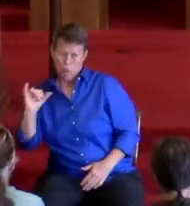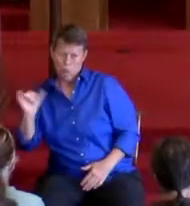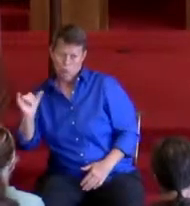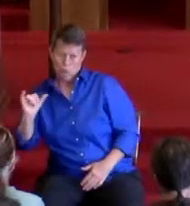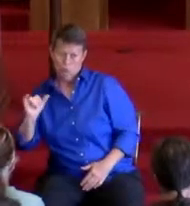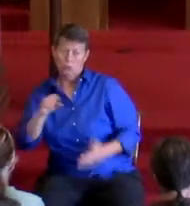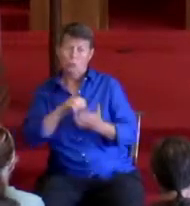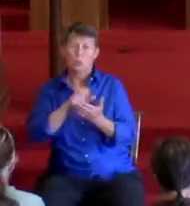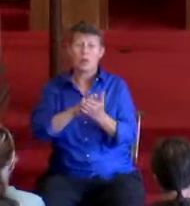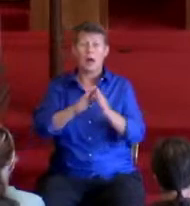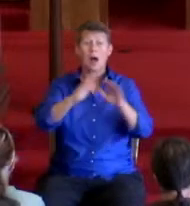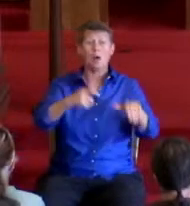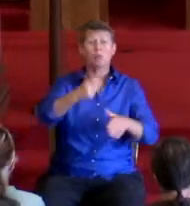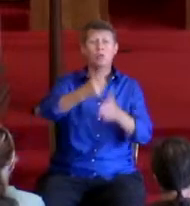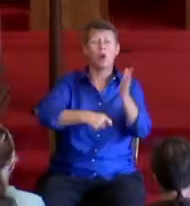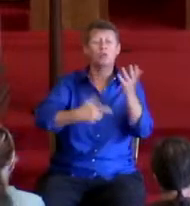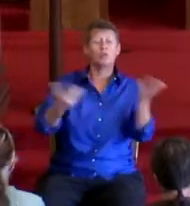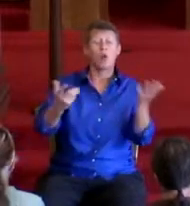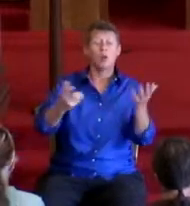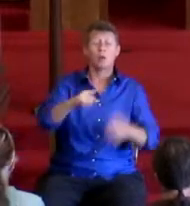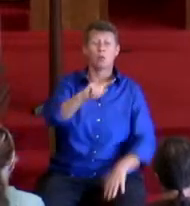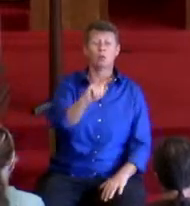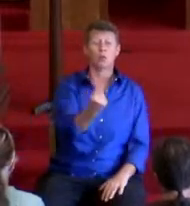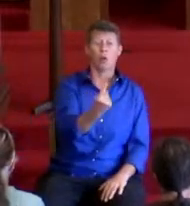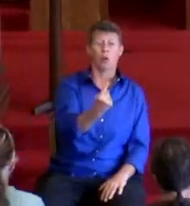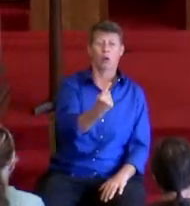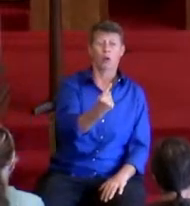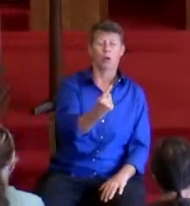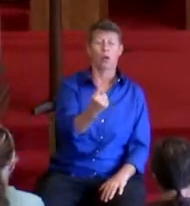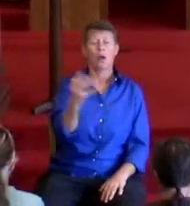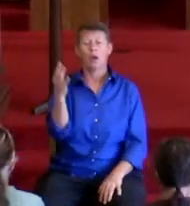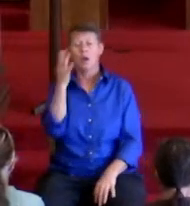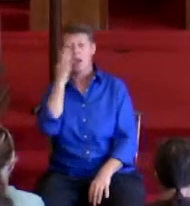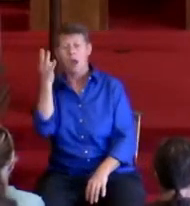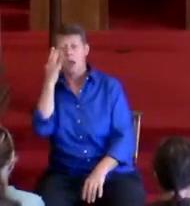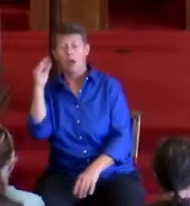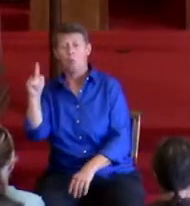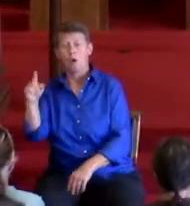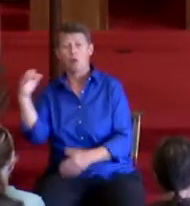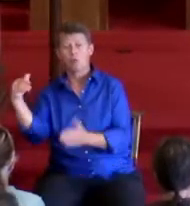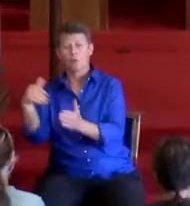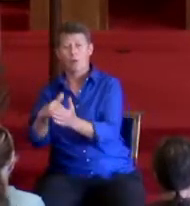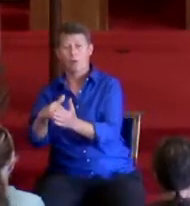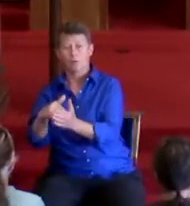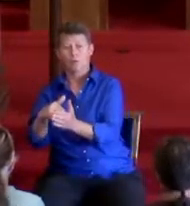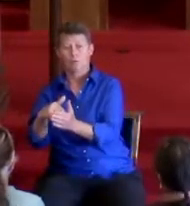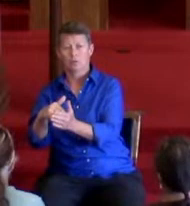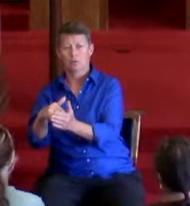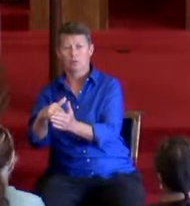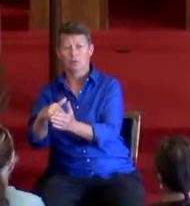of $1, and the cat came along for the bargain price of $100,000.